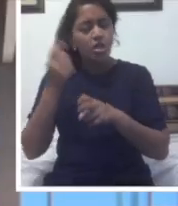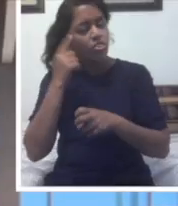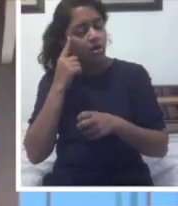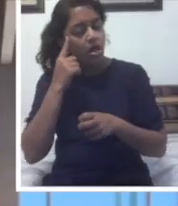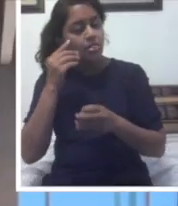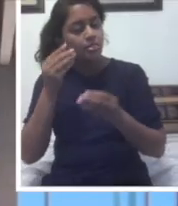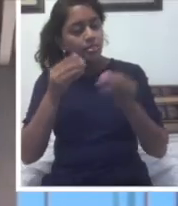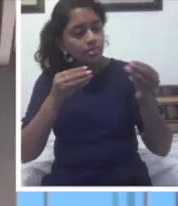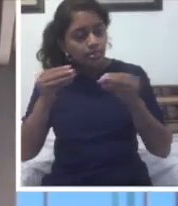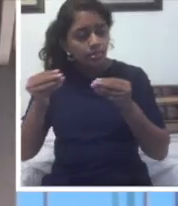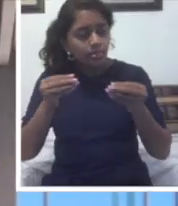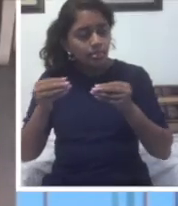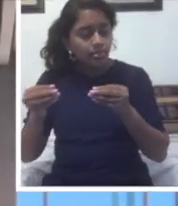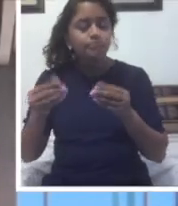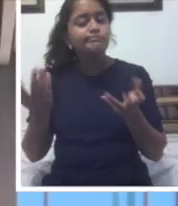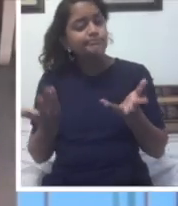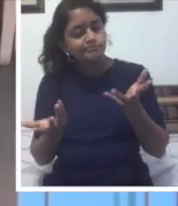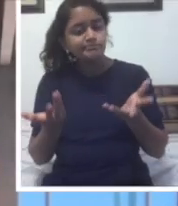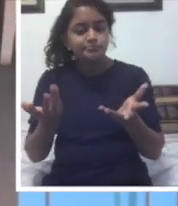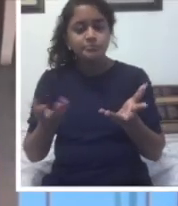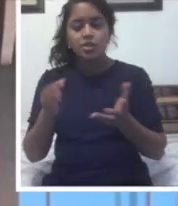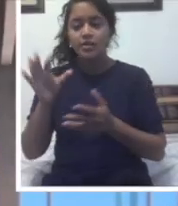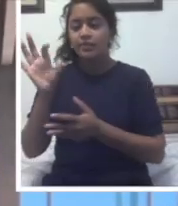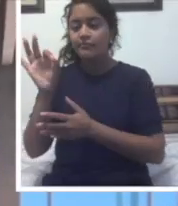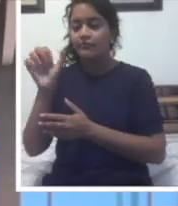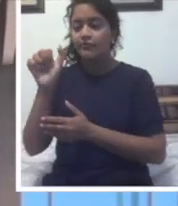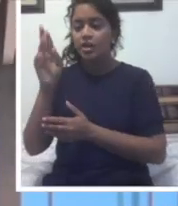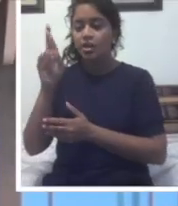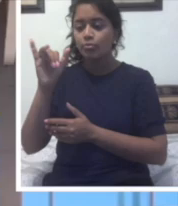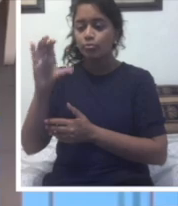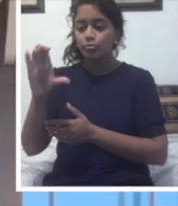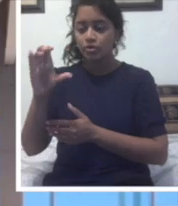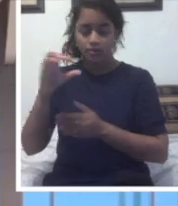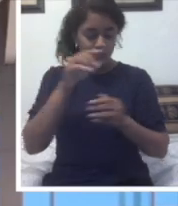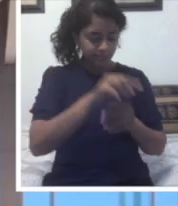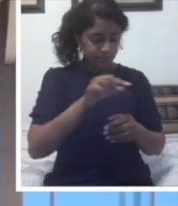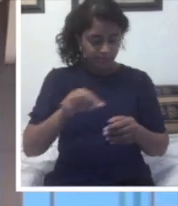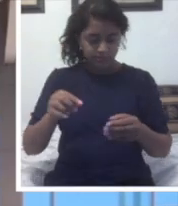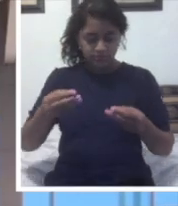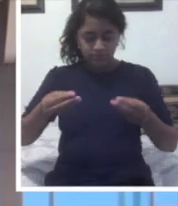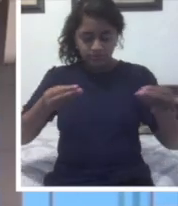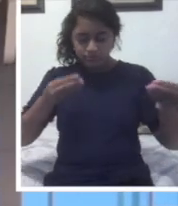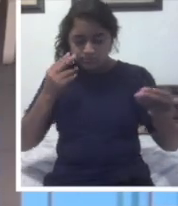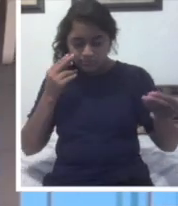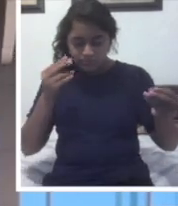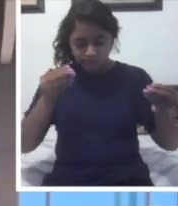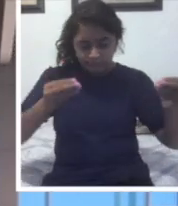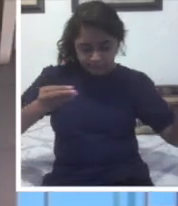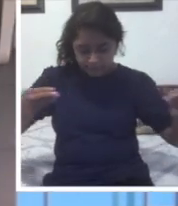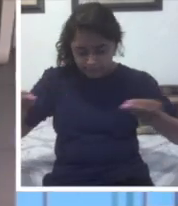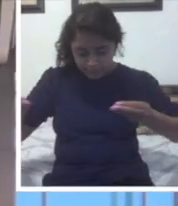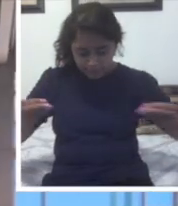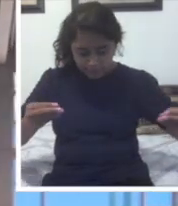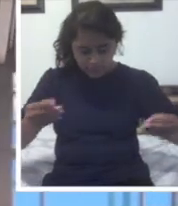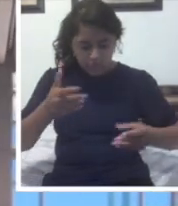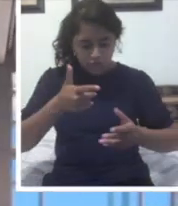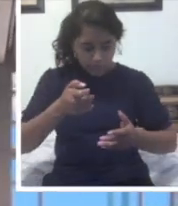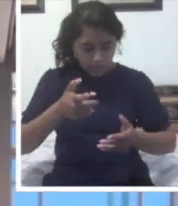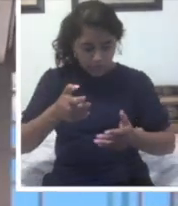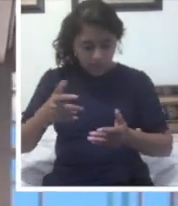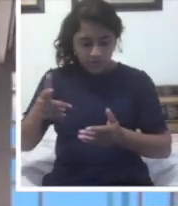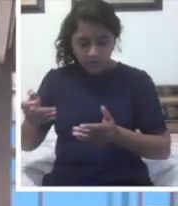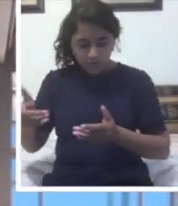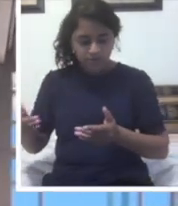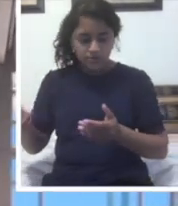as liquid. And I poured out the fabric, popping and removing any unnecessary bubbles from the surface. And then I resprayed the fabric